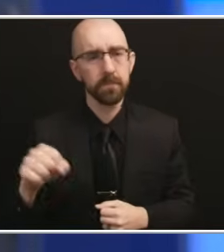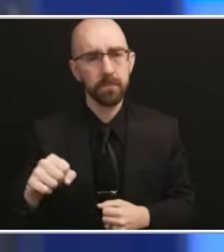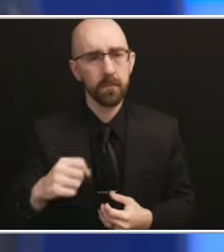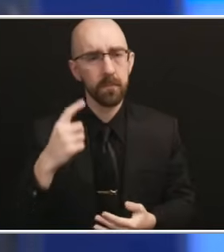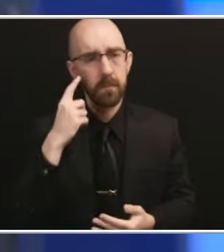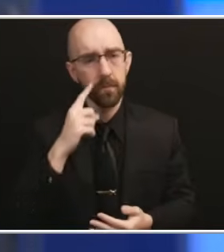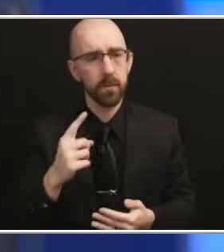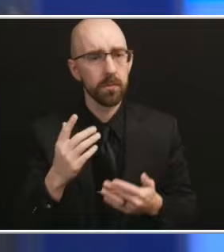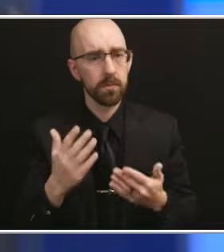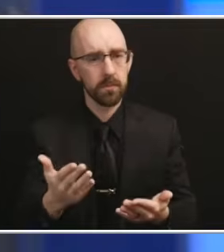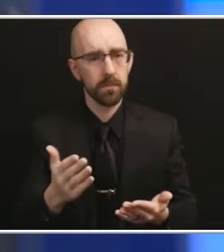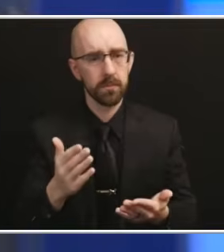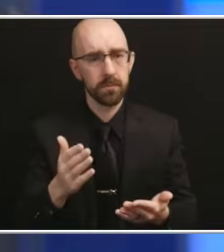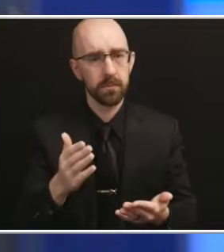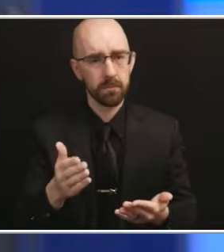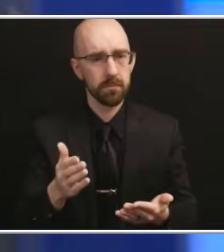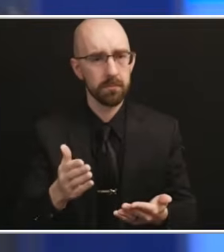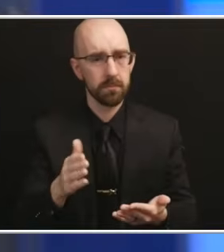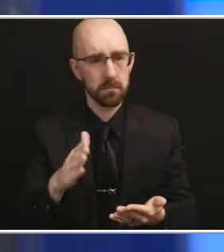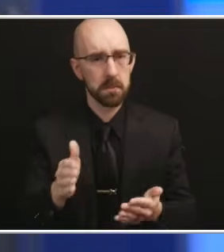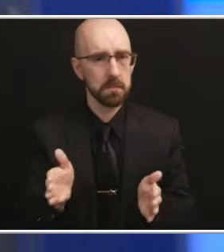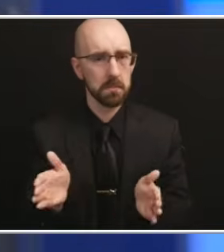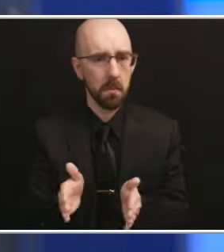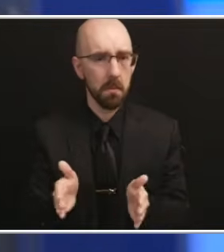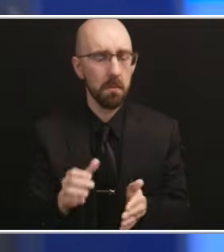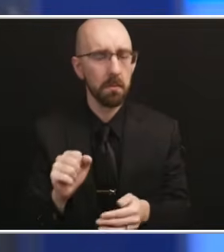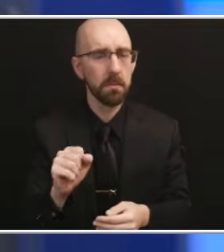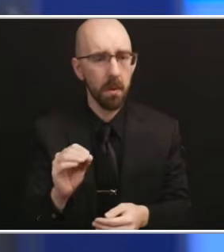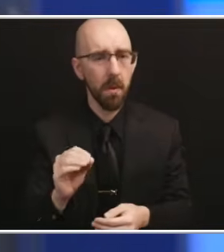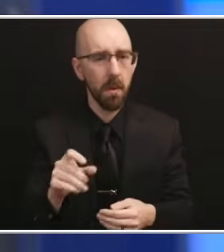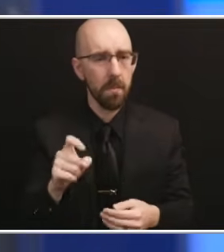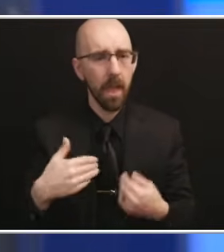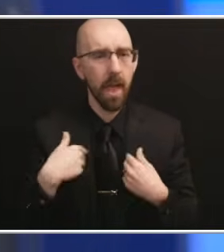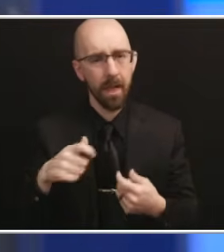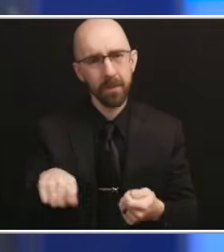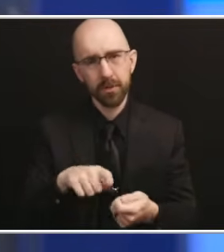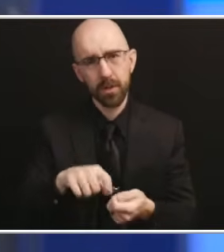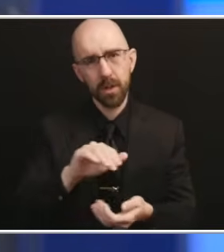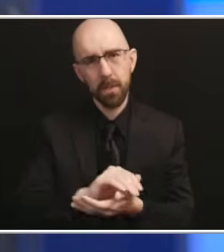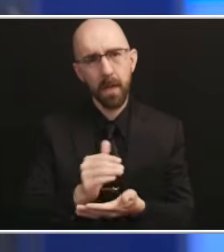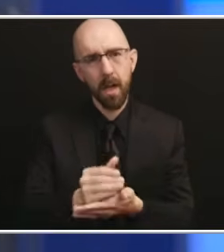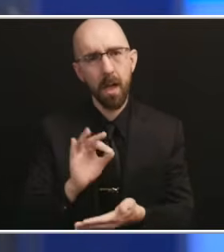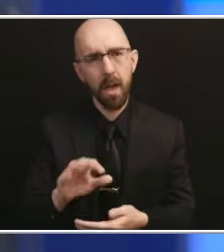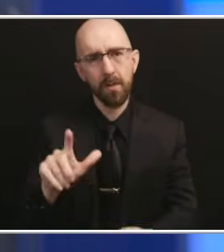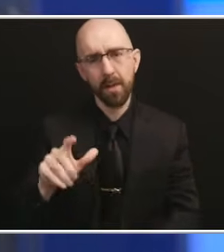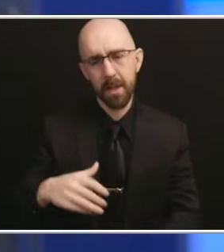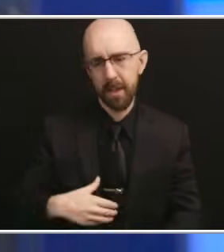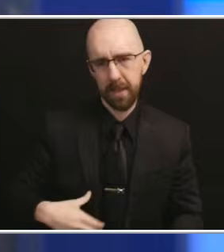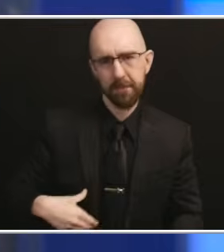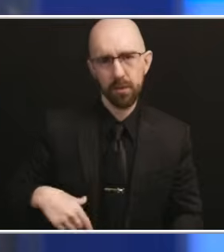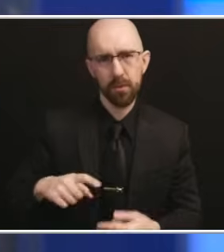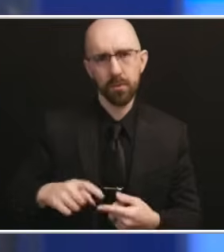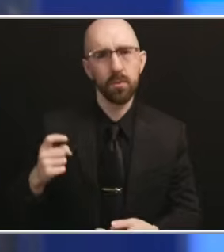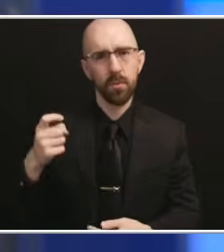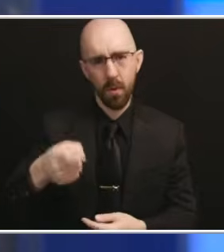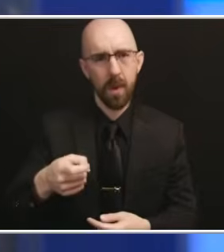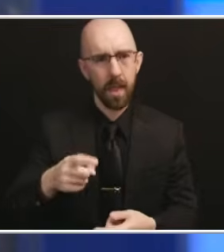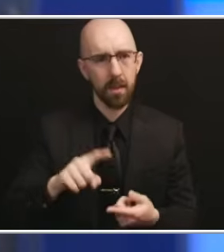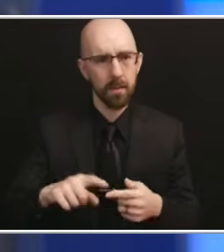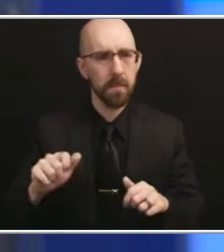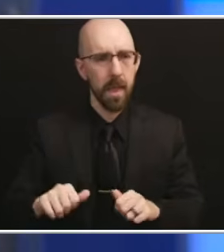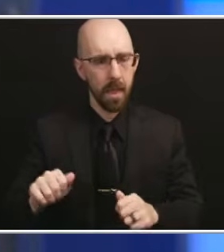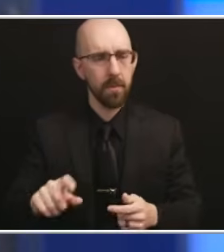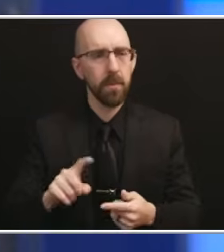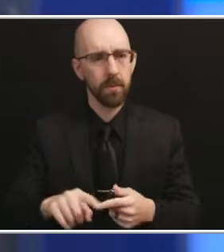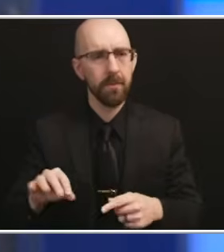you're quite petite, so you got to have a certain amount of liver to be donated to Christina to be able to function